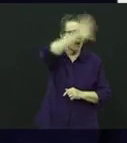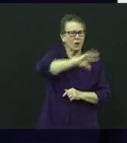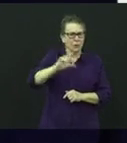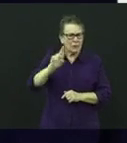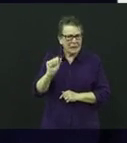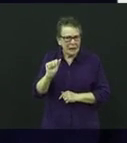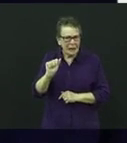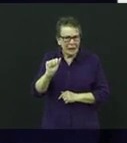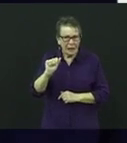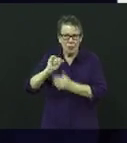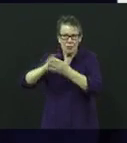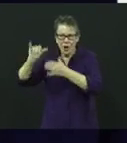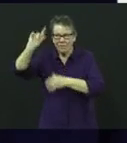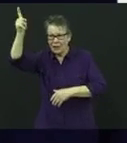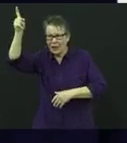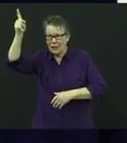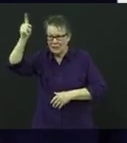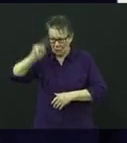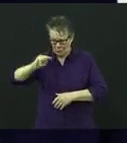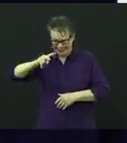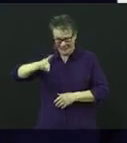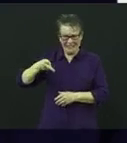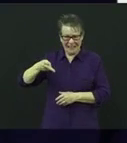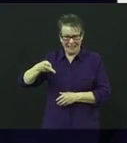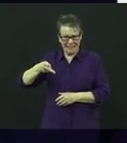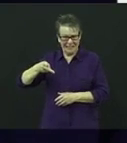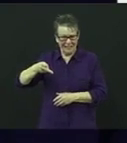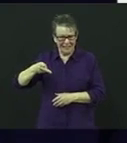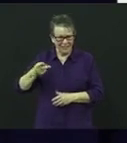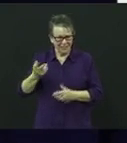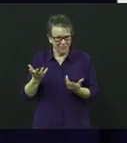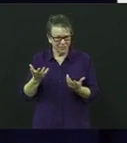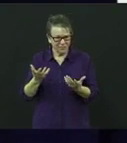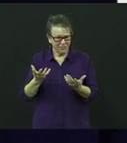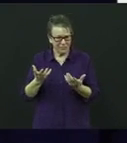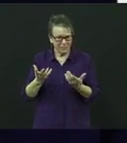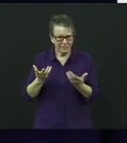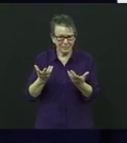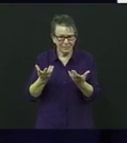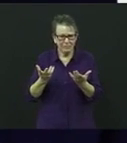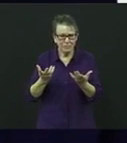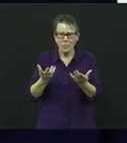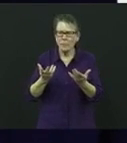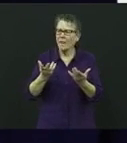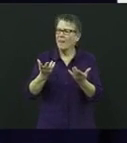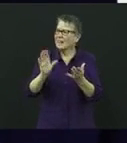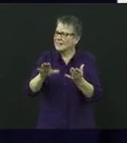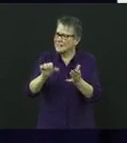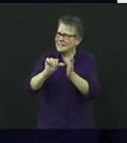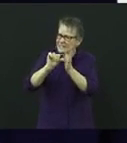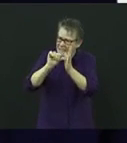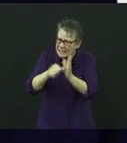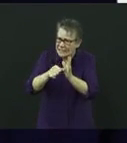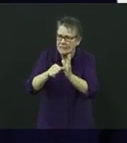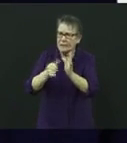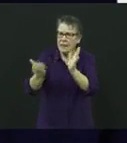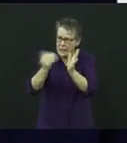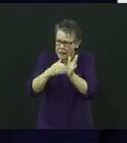distancing is vital to slow this process. We've seen in other countries, such as China and South